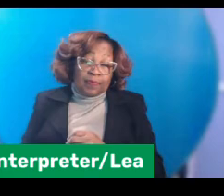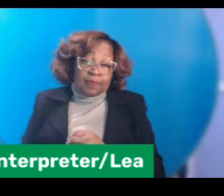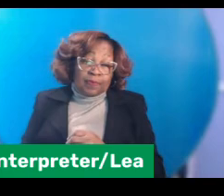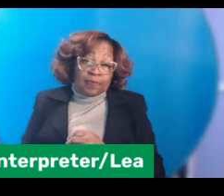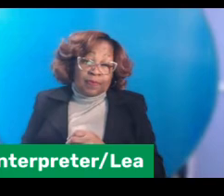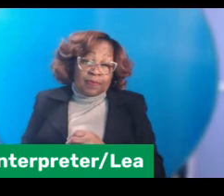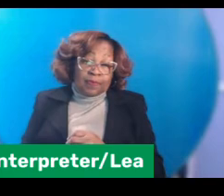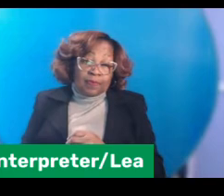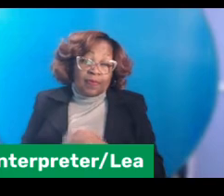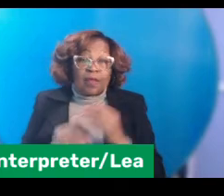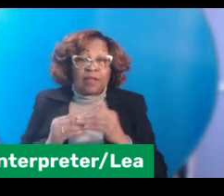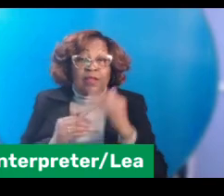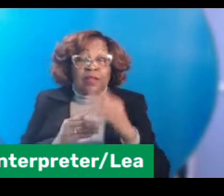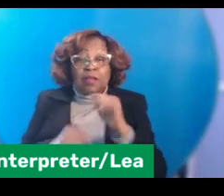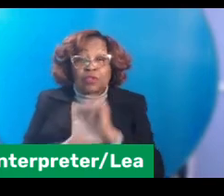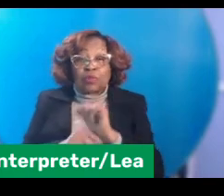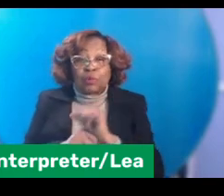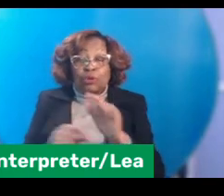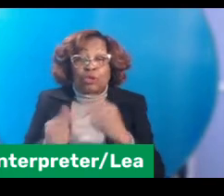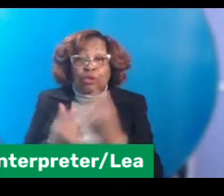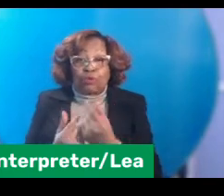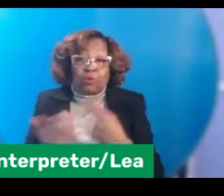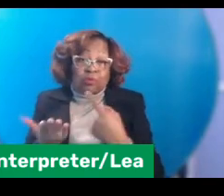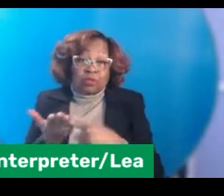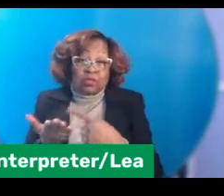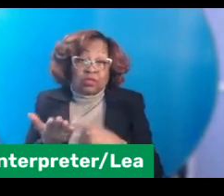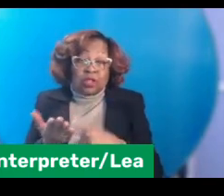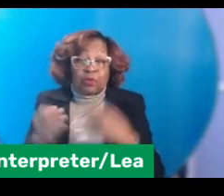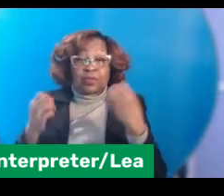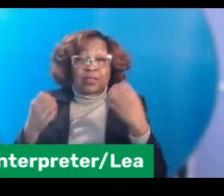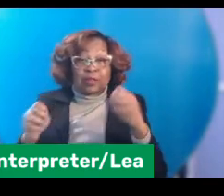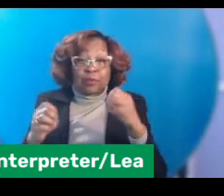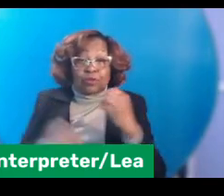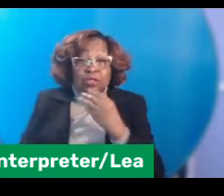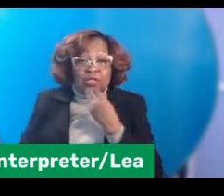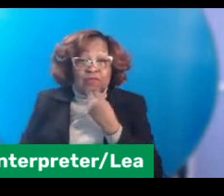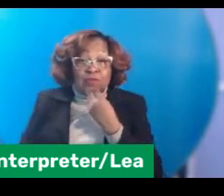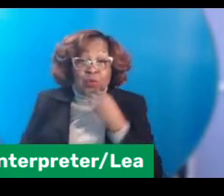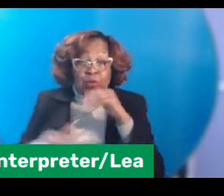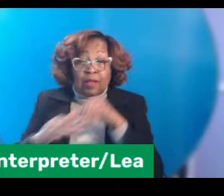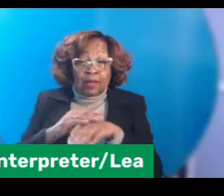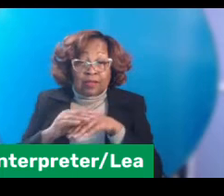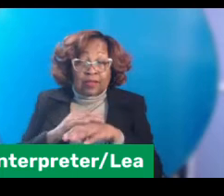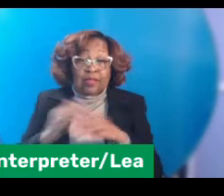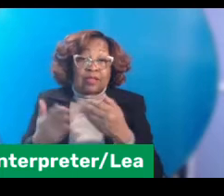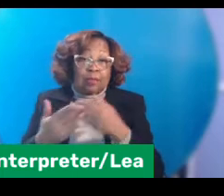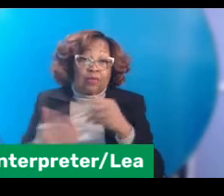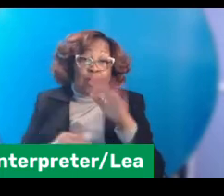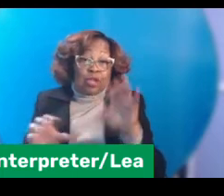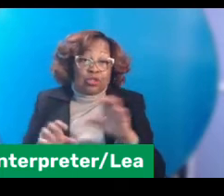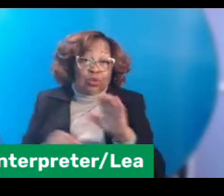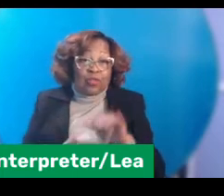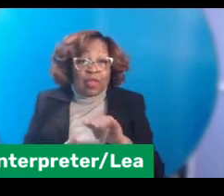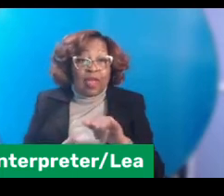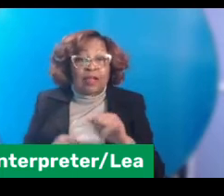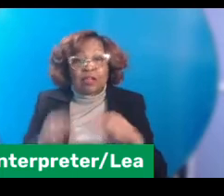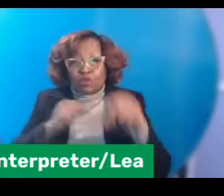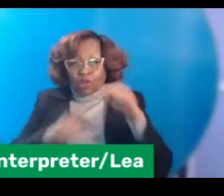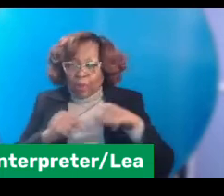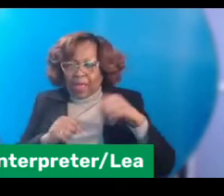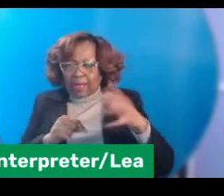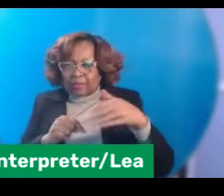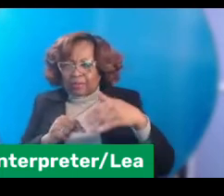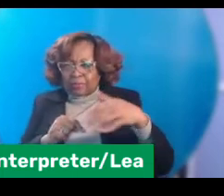working group that I'm going to share a little bit about is emergency food access. And before I do that, I just want to, you can go back,